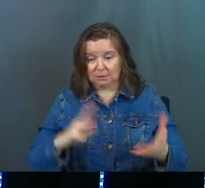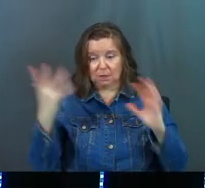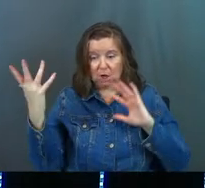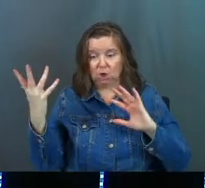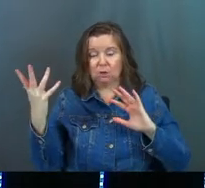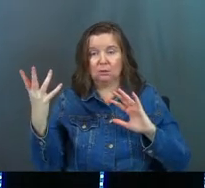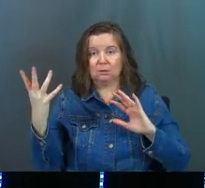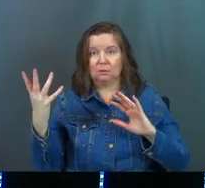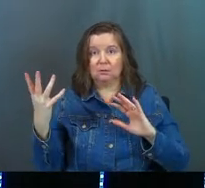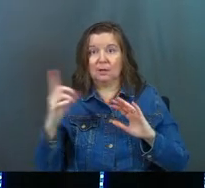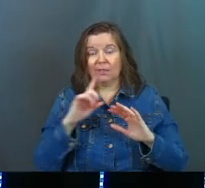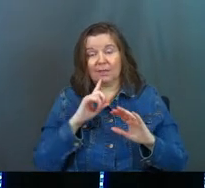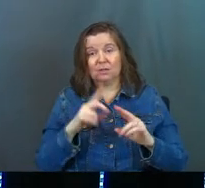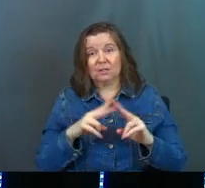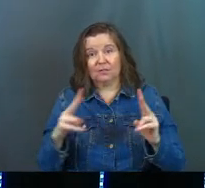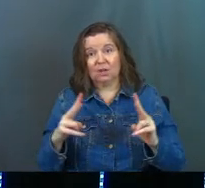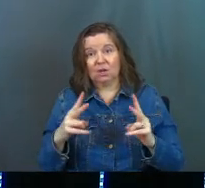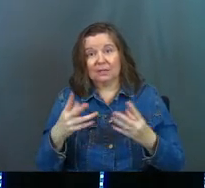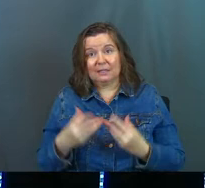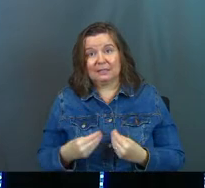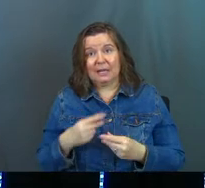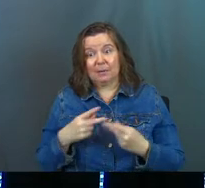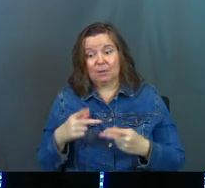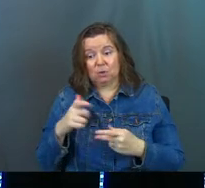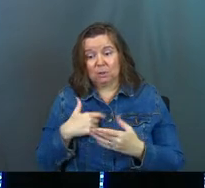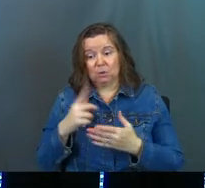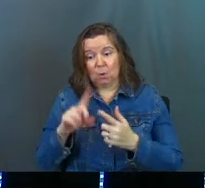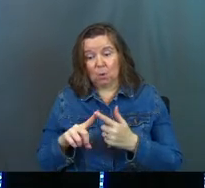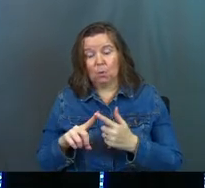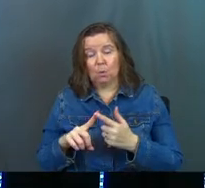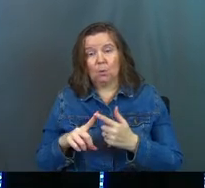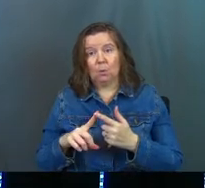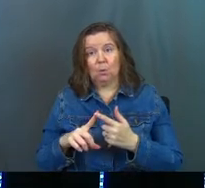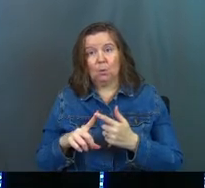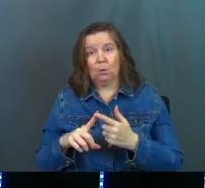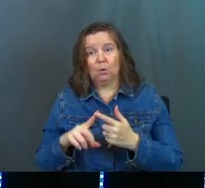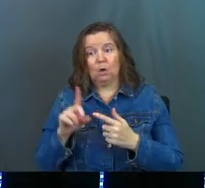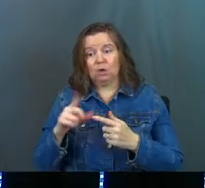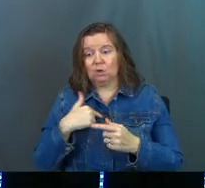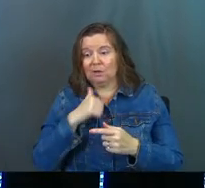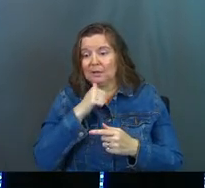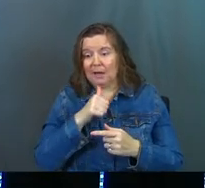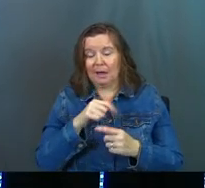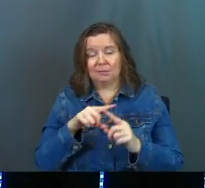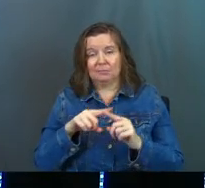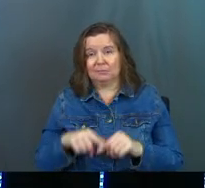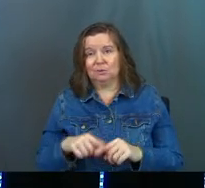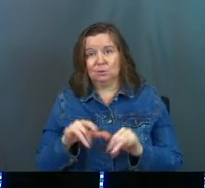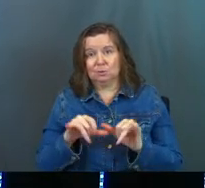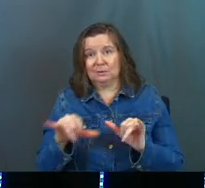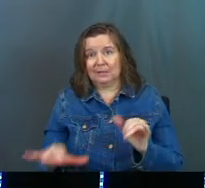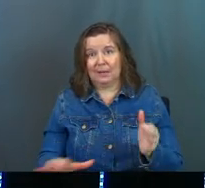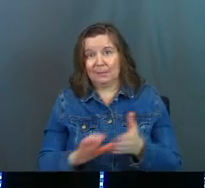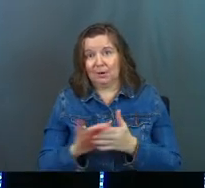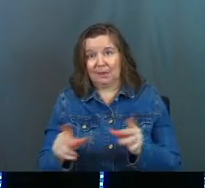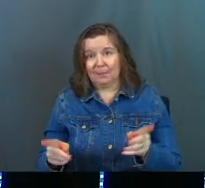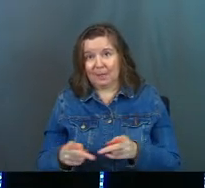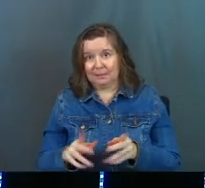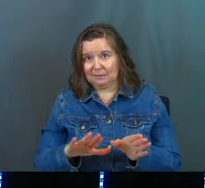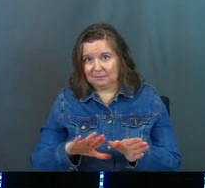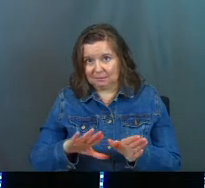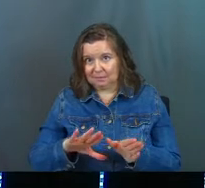shattered, there's a very tender place that you need to go to. And you're not obligated to stay married in that